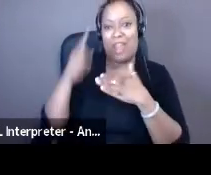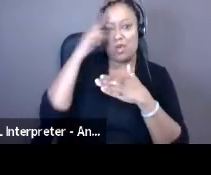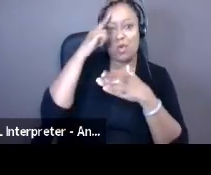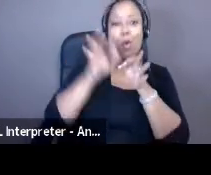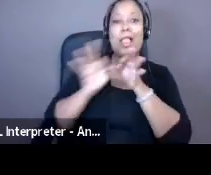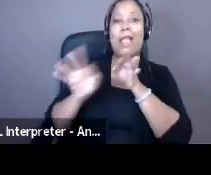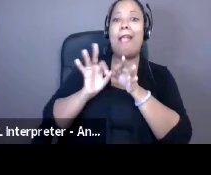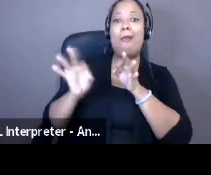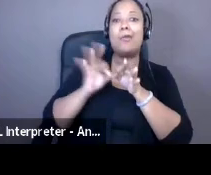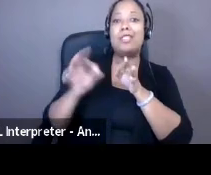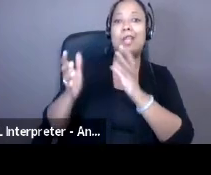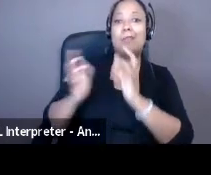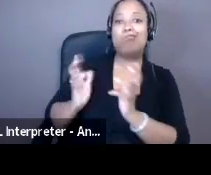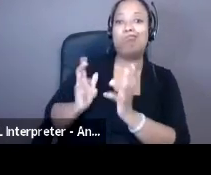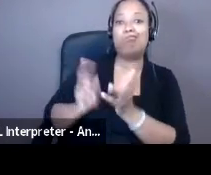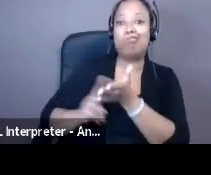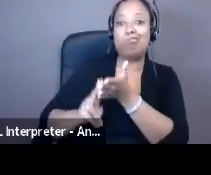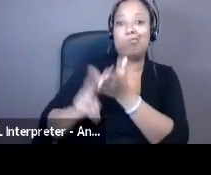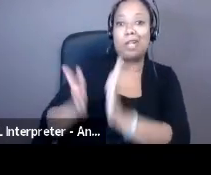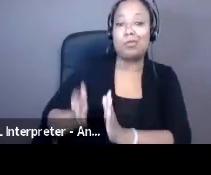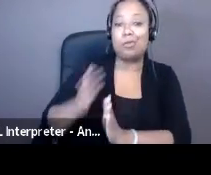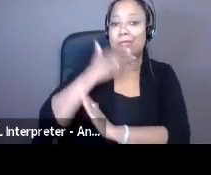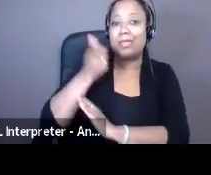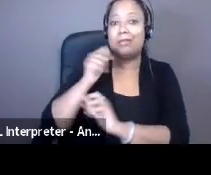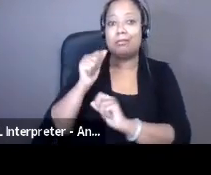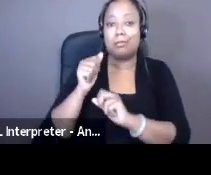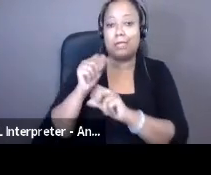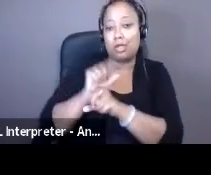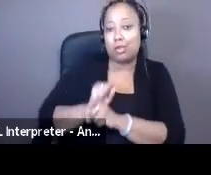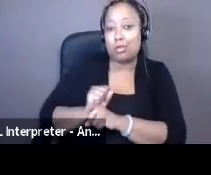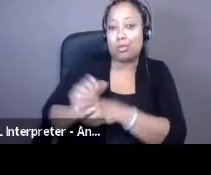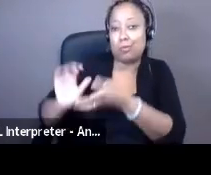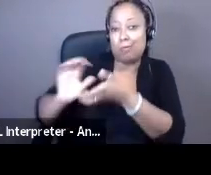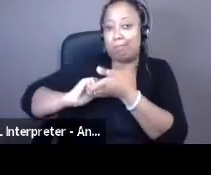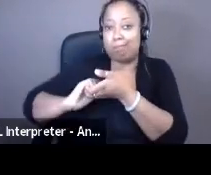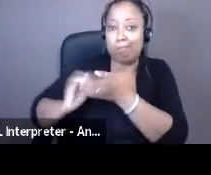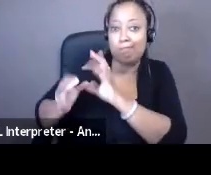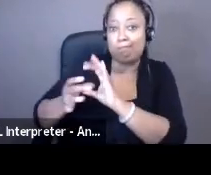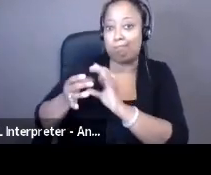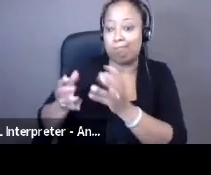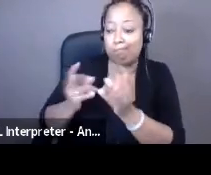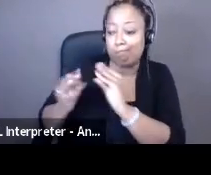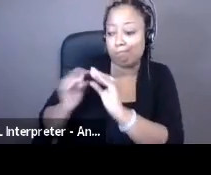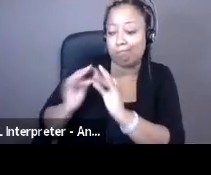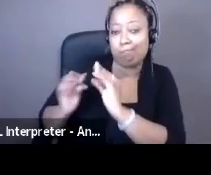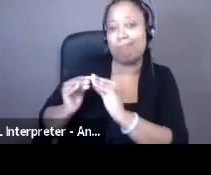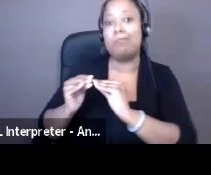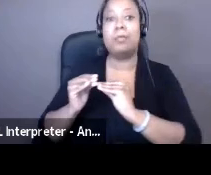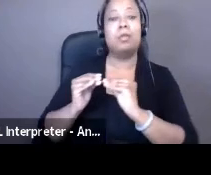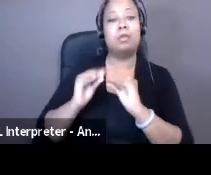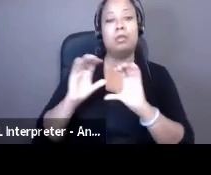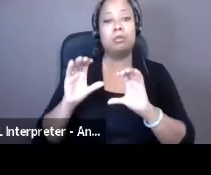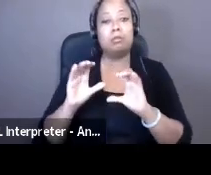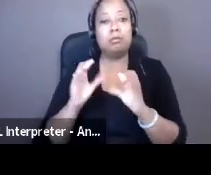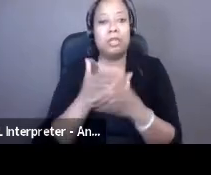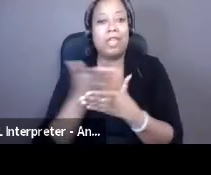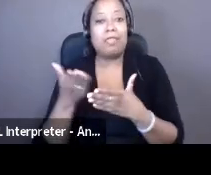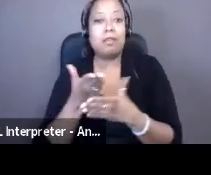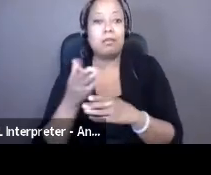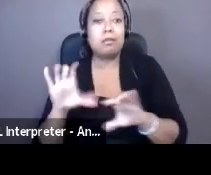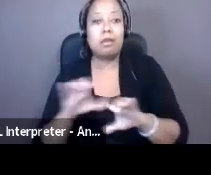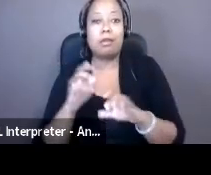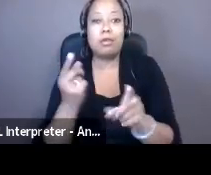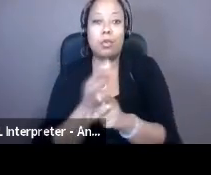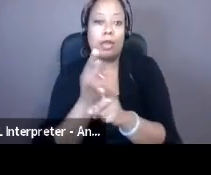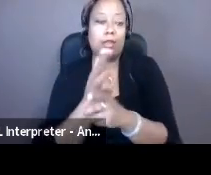contractors understand, and they're used to working with contractors collaboratively to get things done and get things done for you correctly.